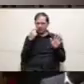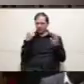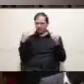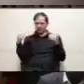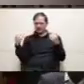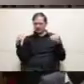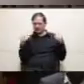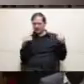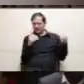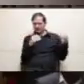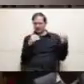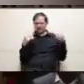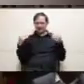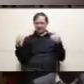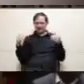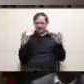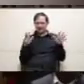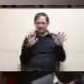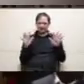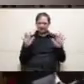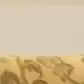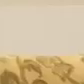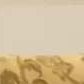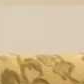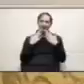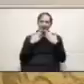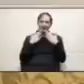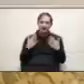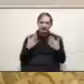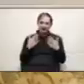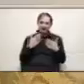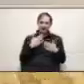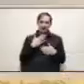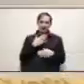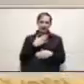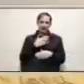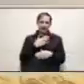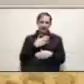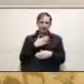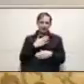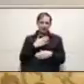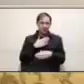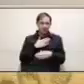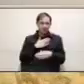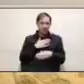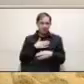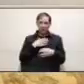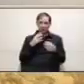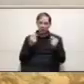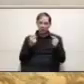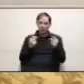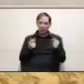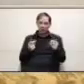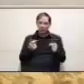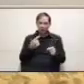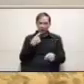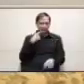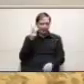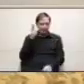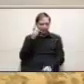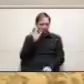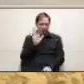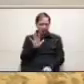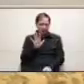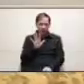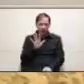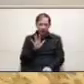here. No, thank you. No, thanks, Chair. My name is Mutlalipula Khosha. I'm the former... No, you bring it too close so I can hear your voices very soon.